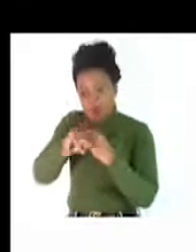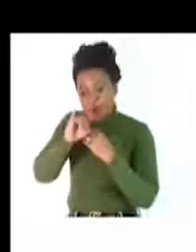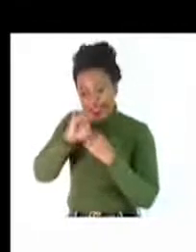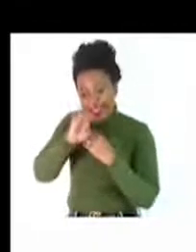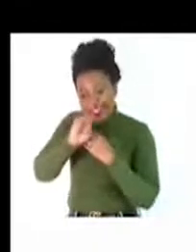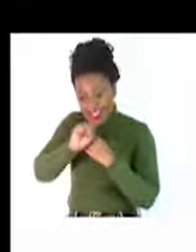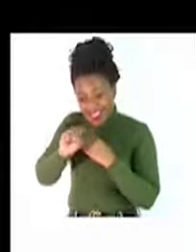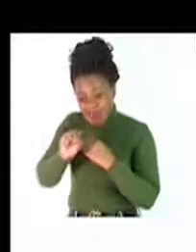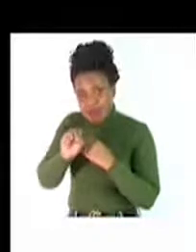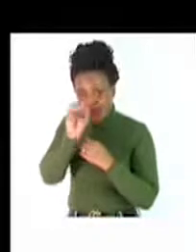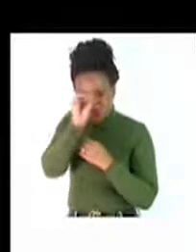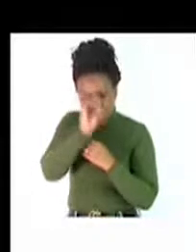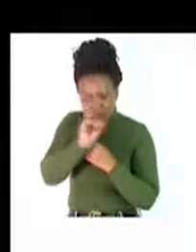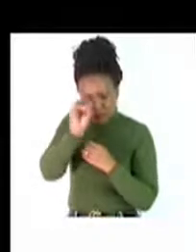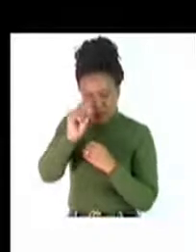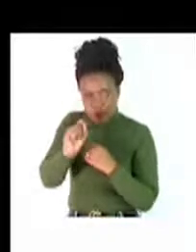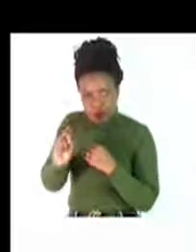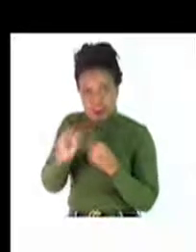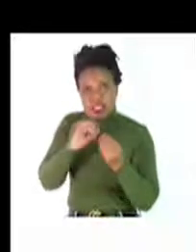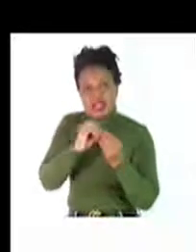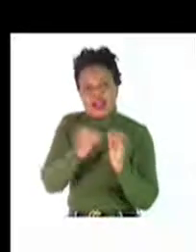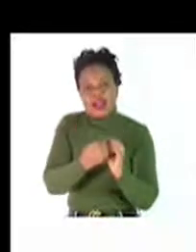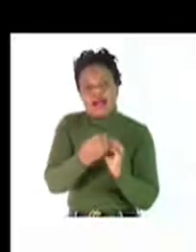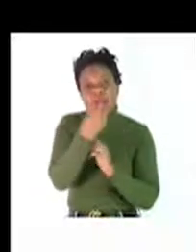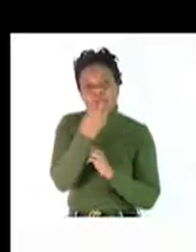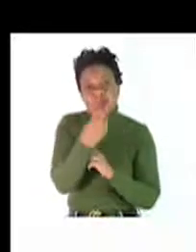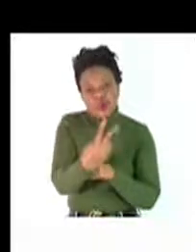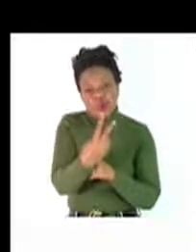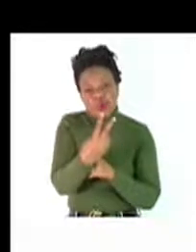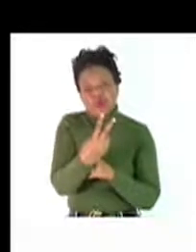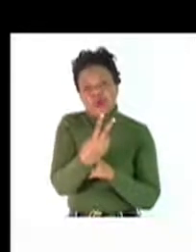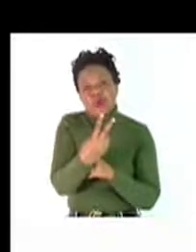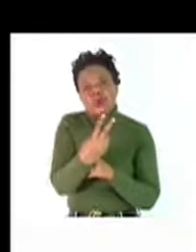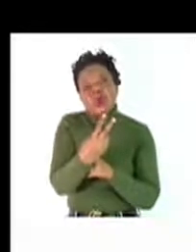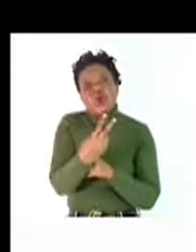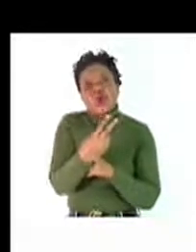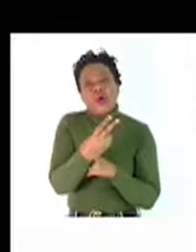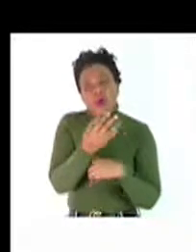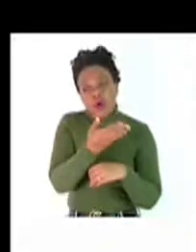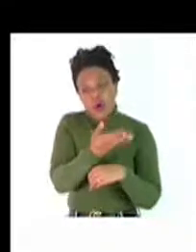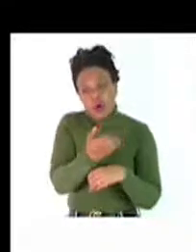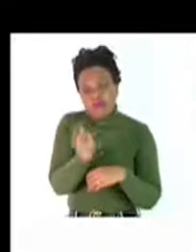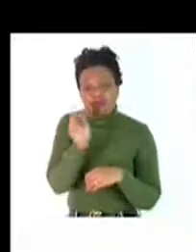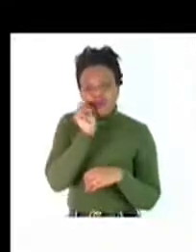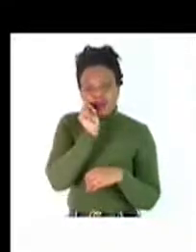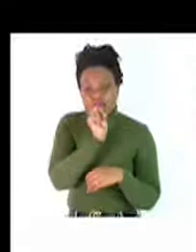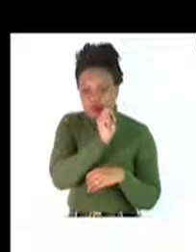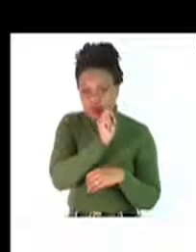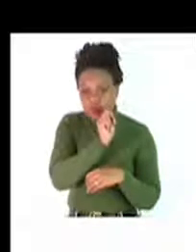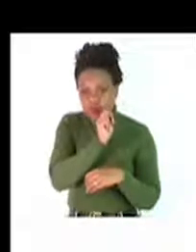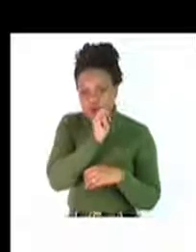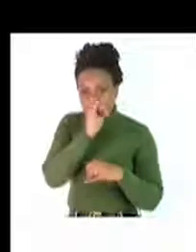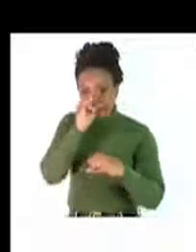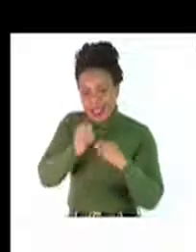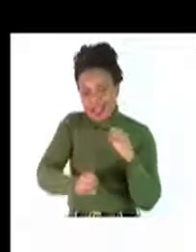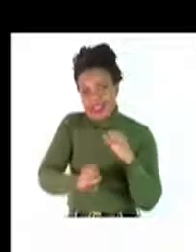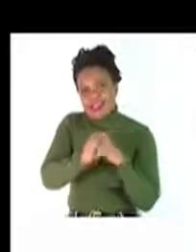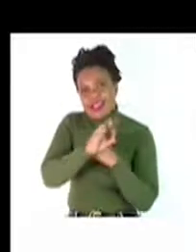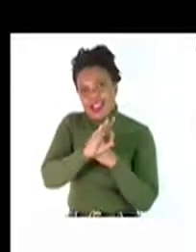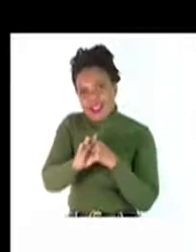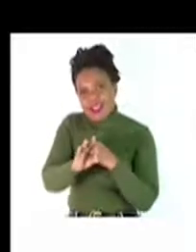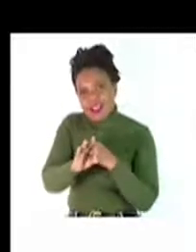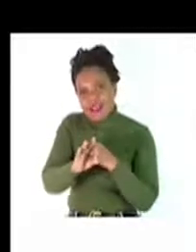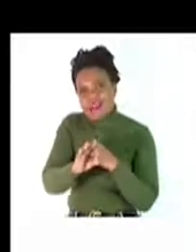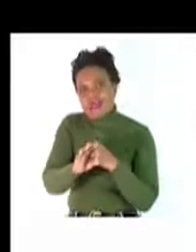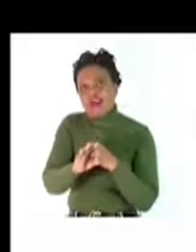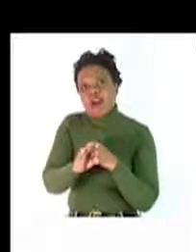that are already pluralized by adding IES. Number 2 is saying, underline all the nouns